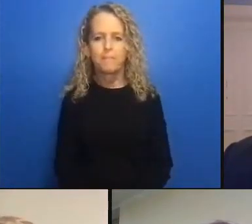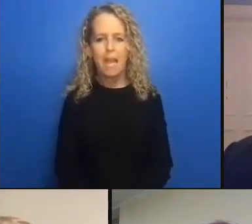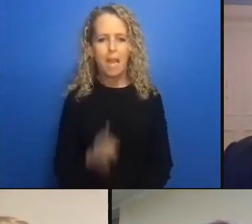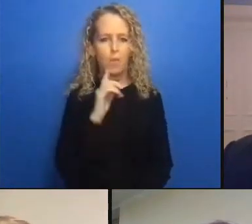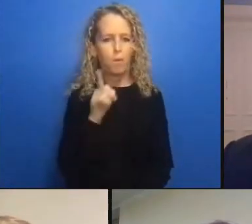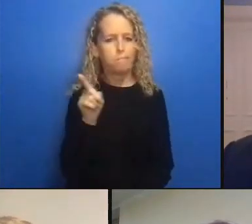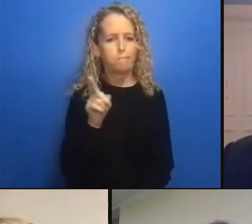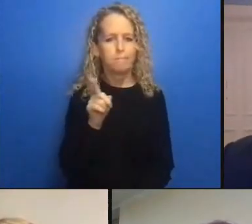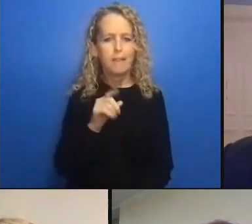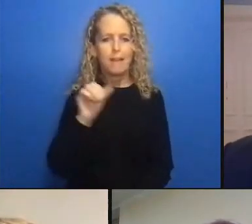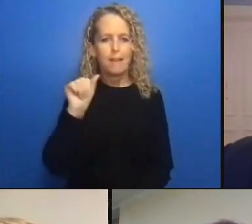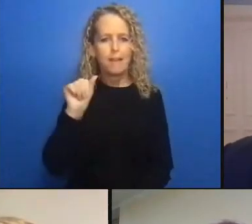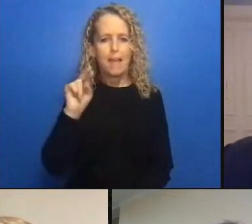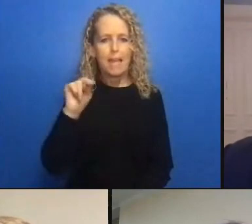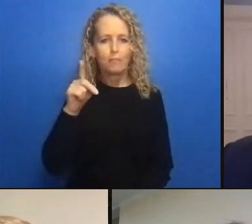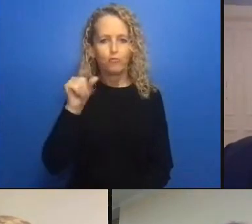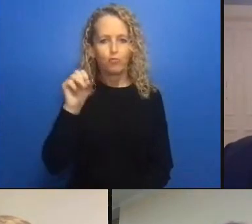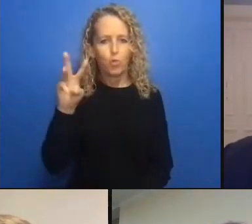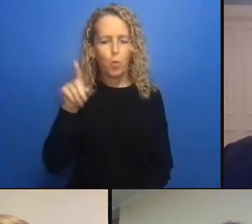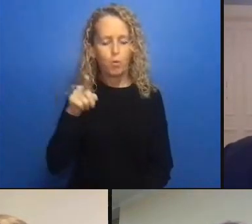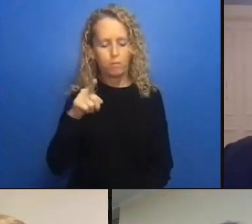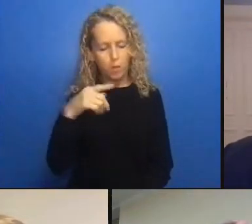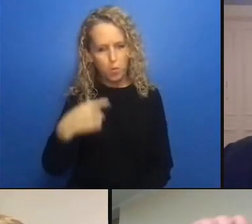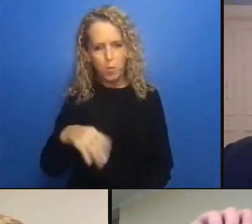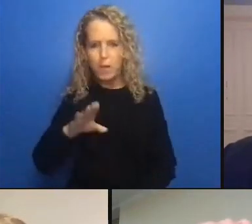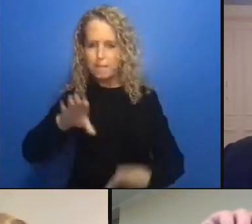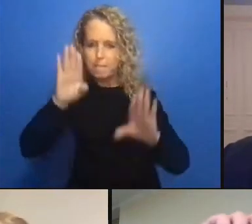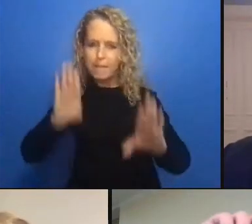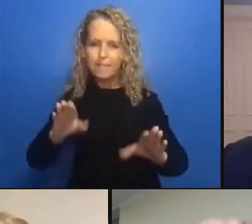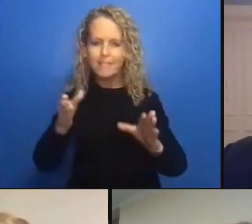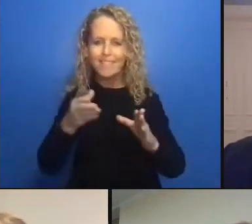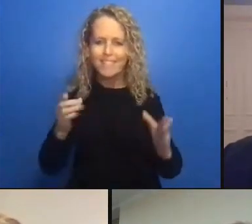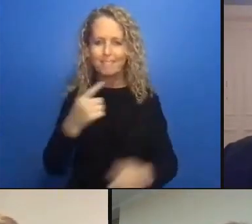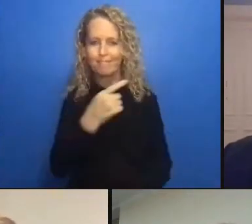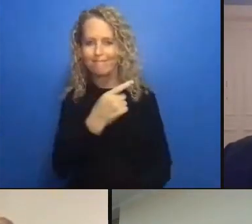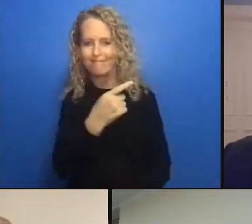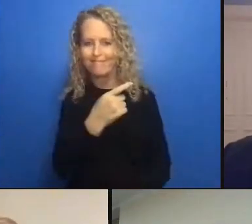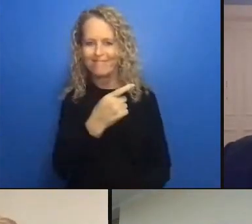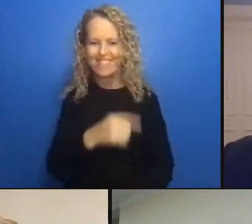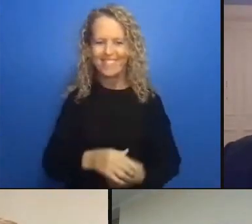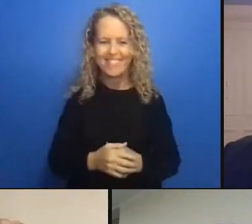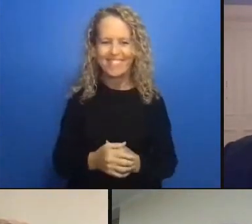because he's got some amazing stuff going on in his faculty. Yeah, sorry.